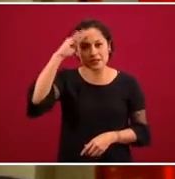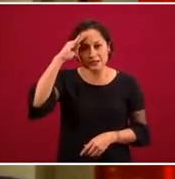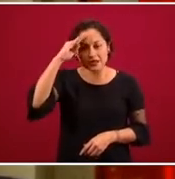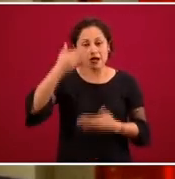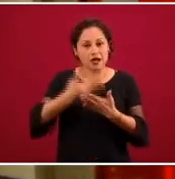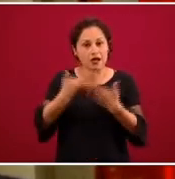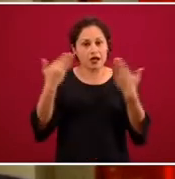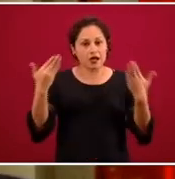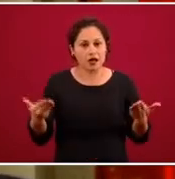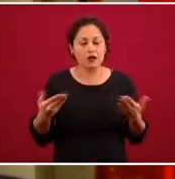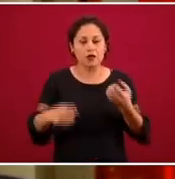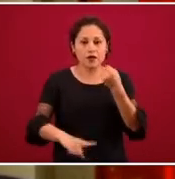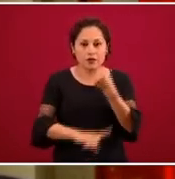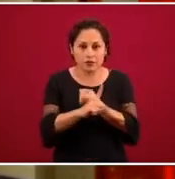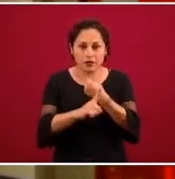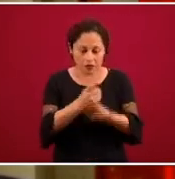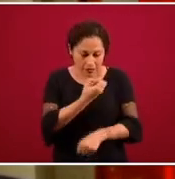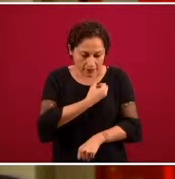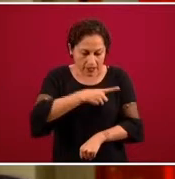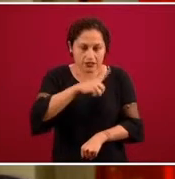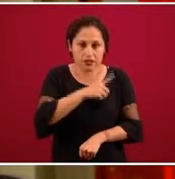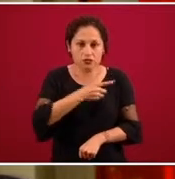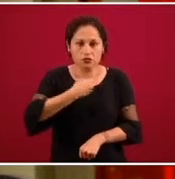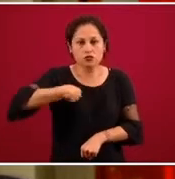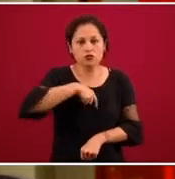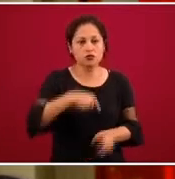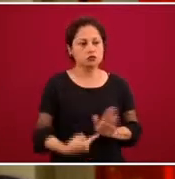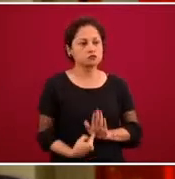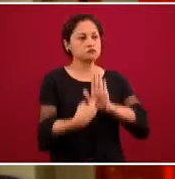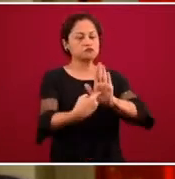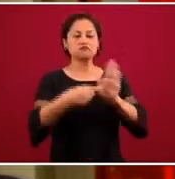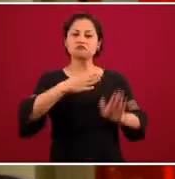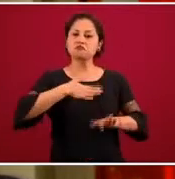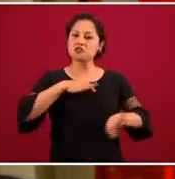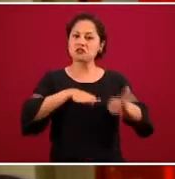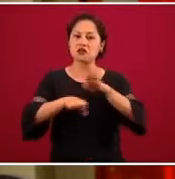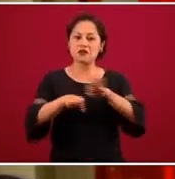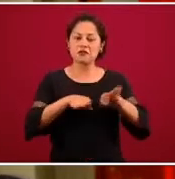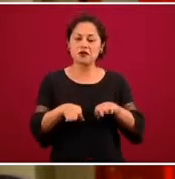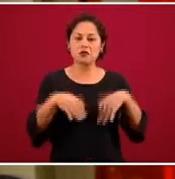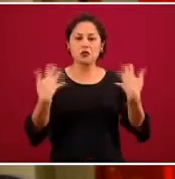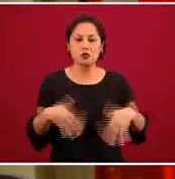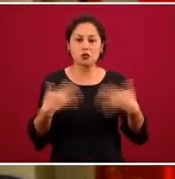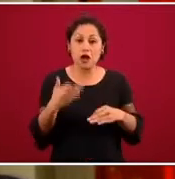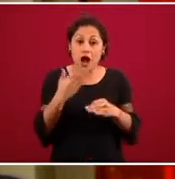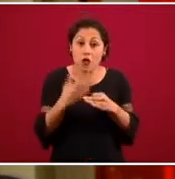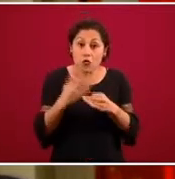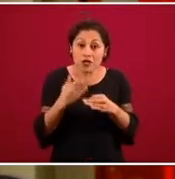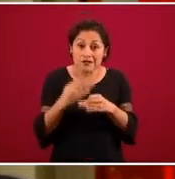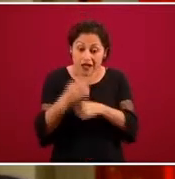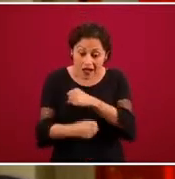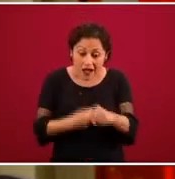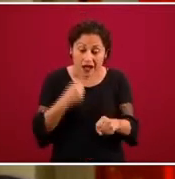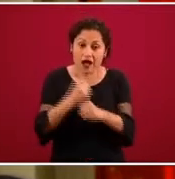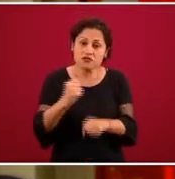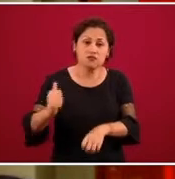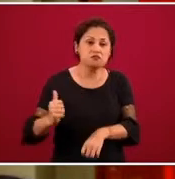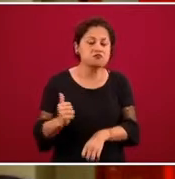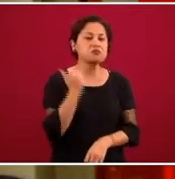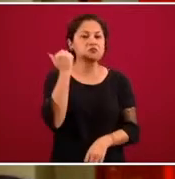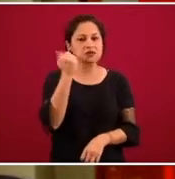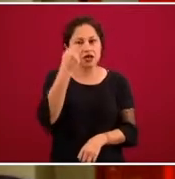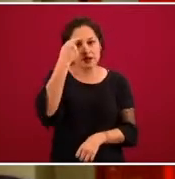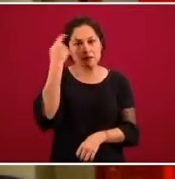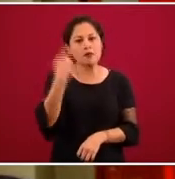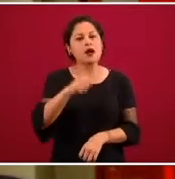showing all our abilities. But what better opportunity? We are showing everything that we